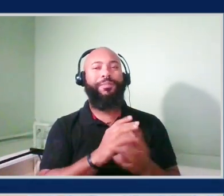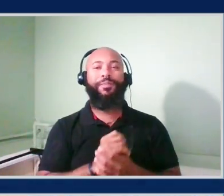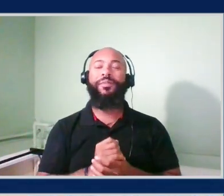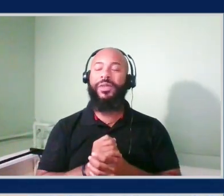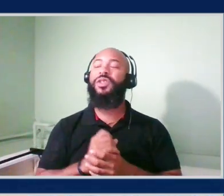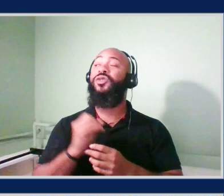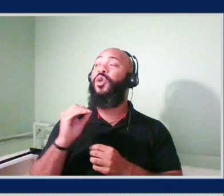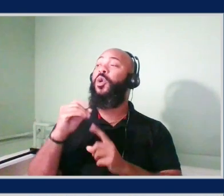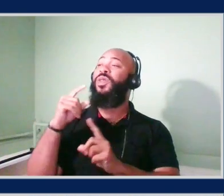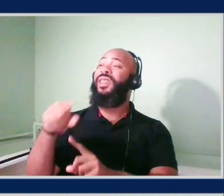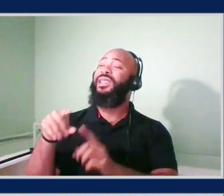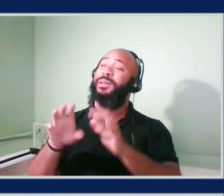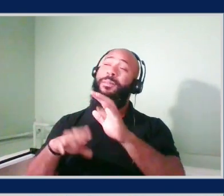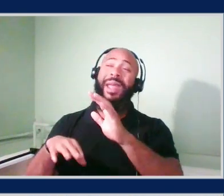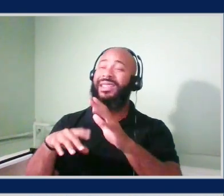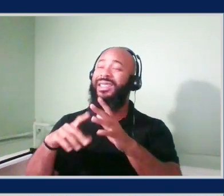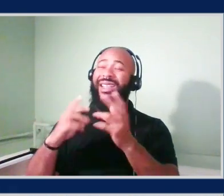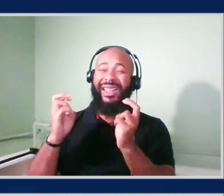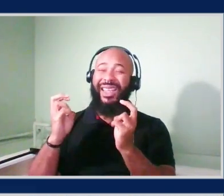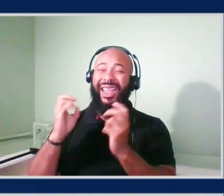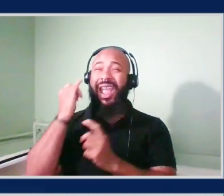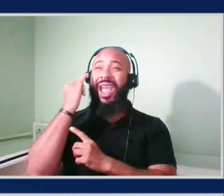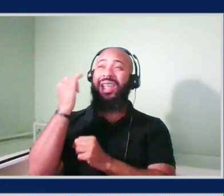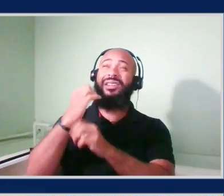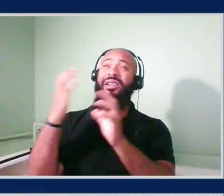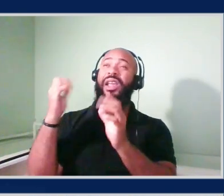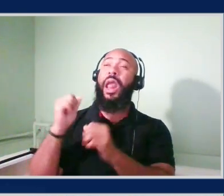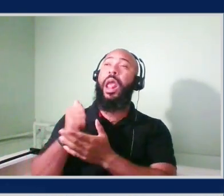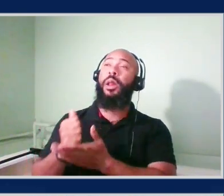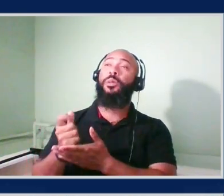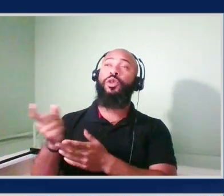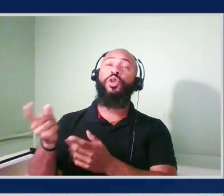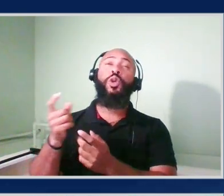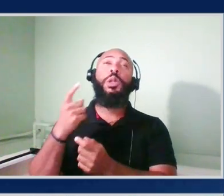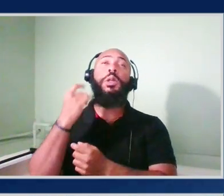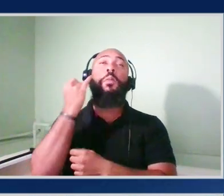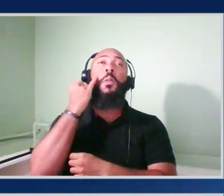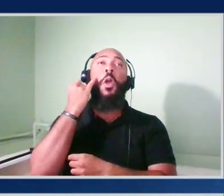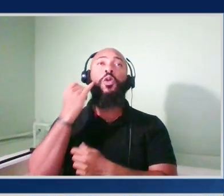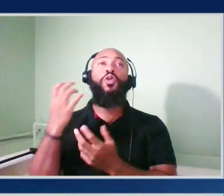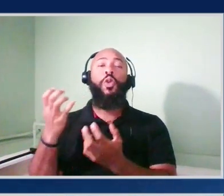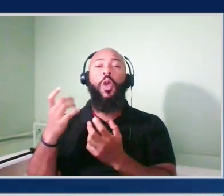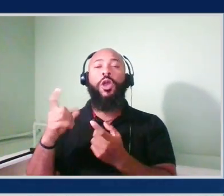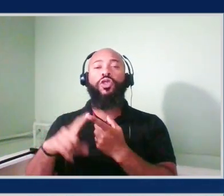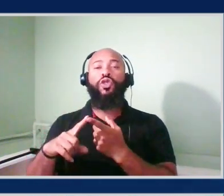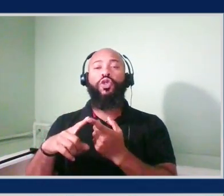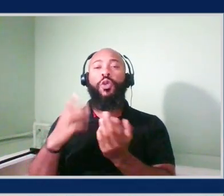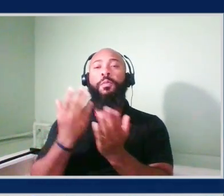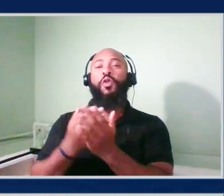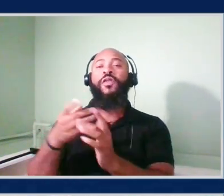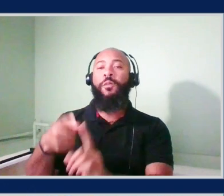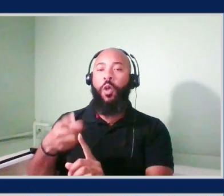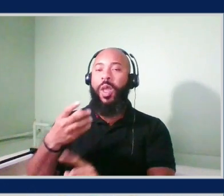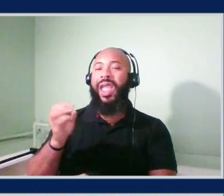essentially, if let's say you want to go with Proofpoint and your industry is, I don't